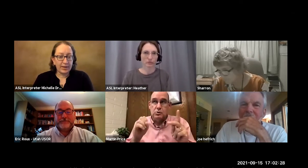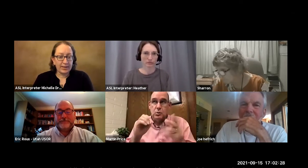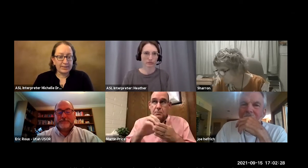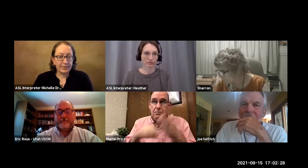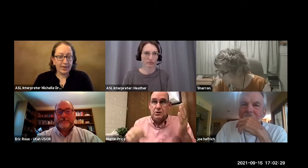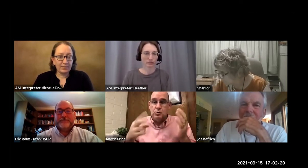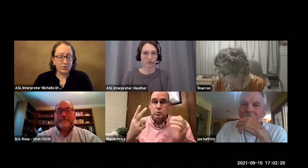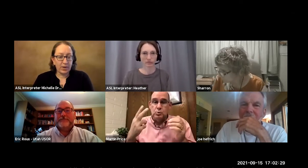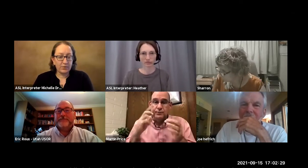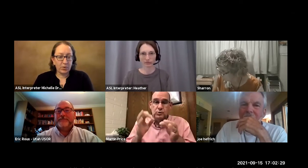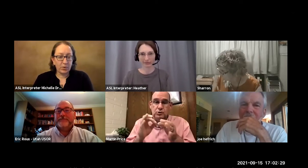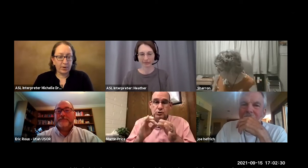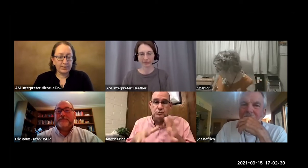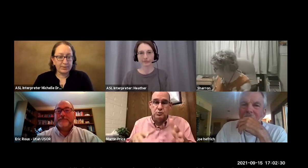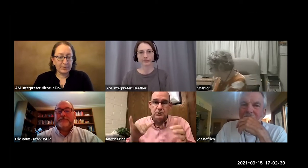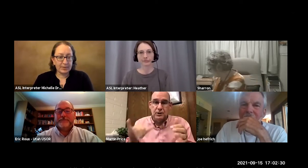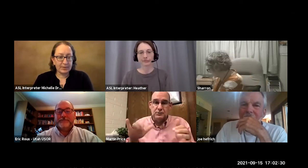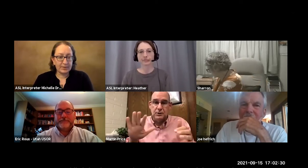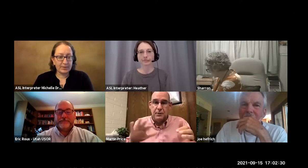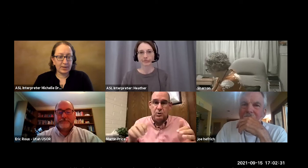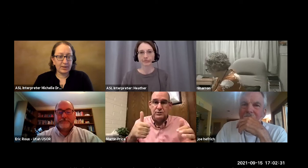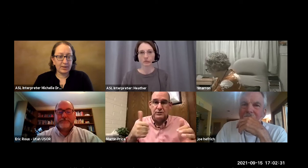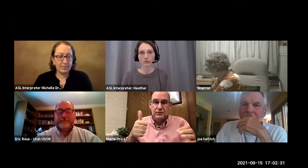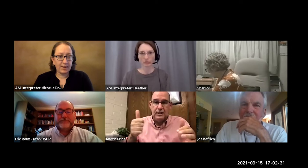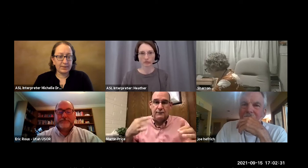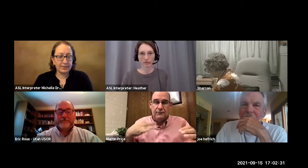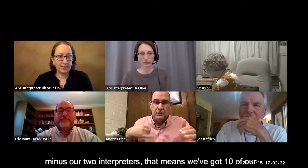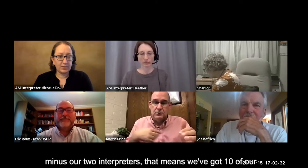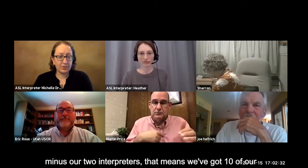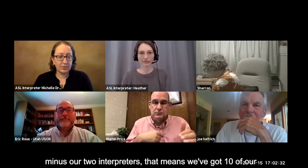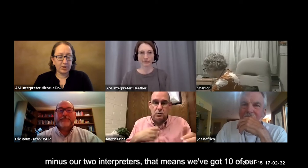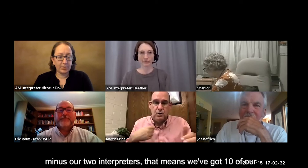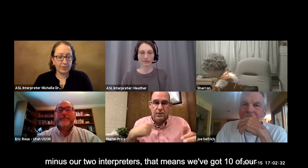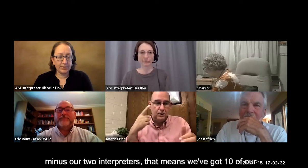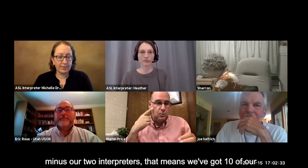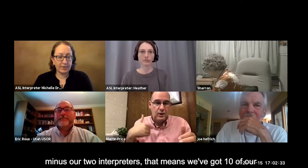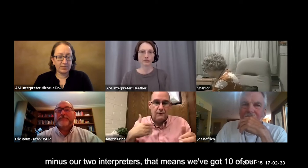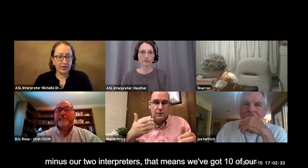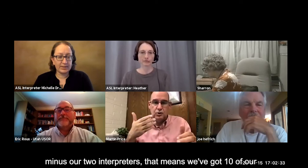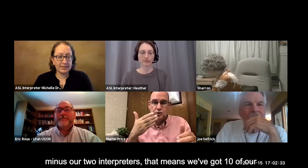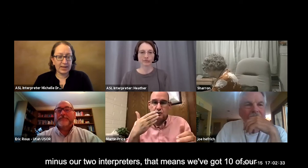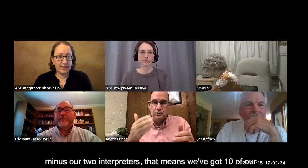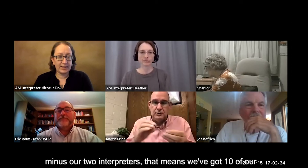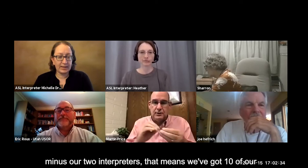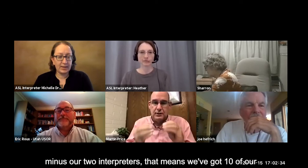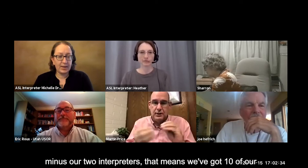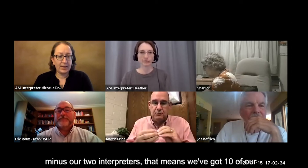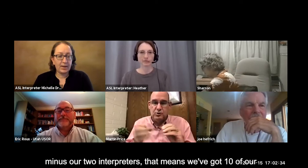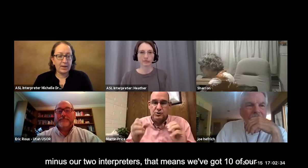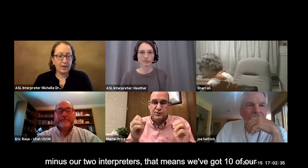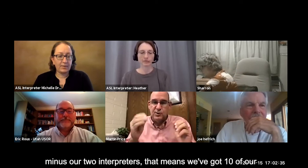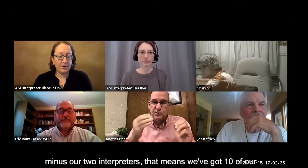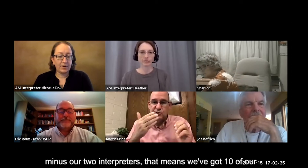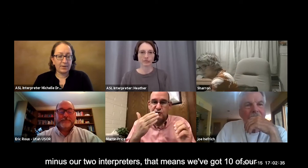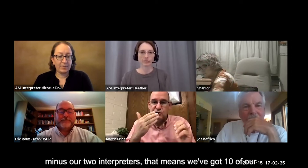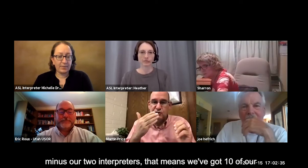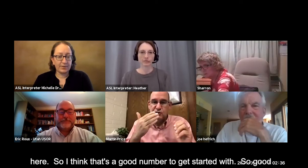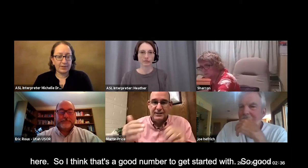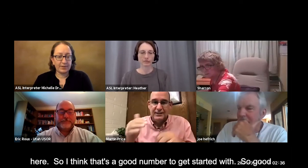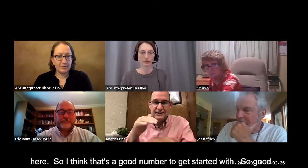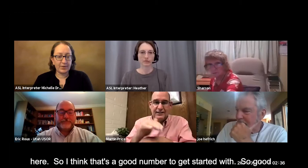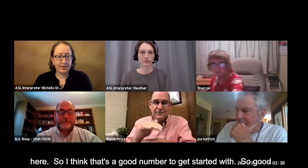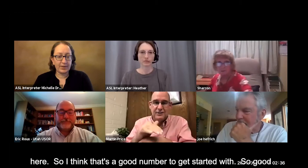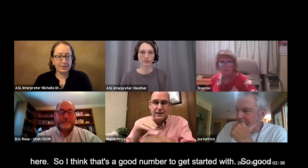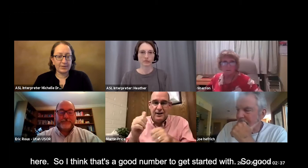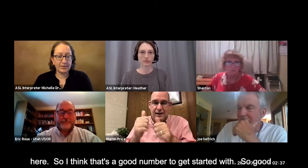All right, I see we have 12 total participants and minus our 2 interpreters. That means we've got 10 of our committee